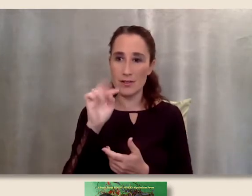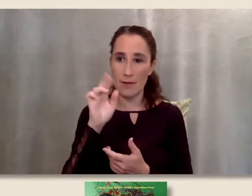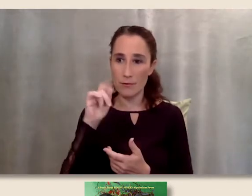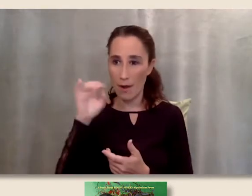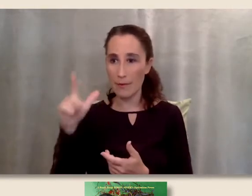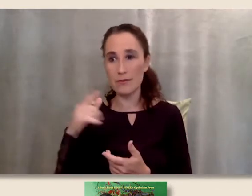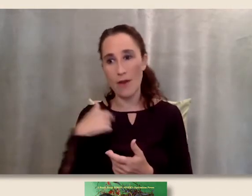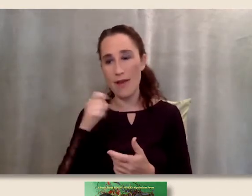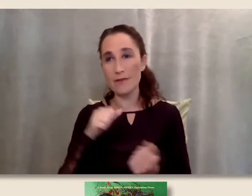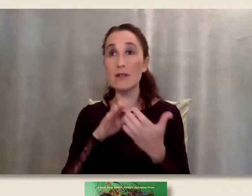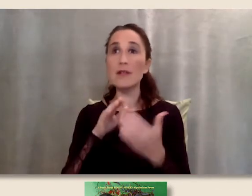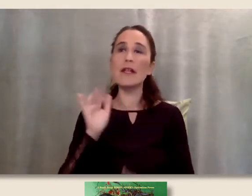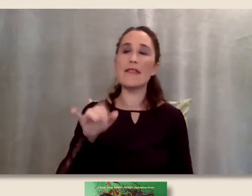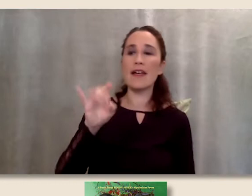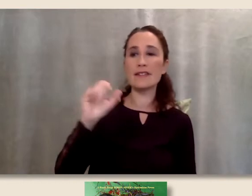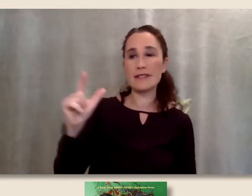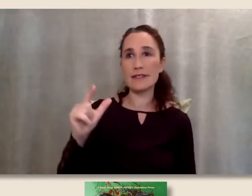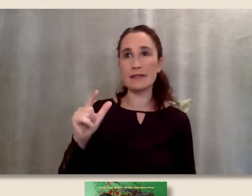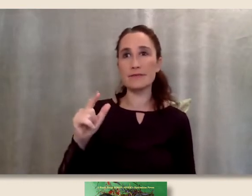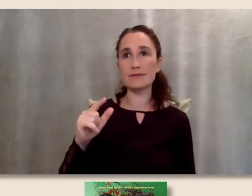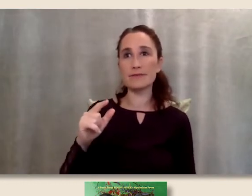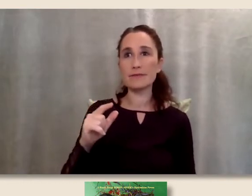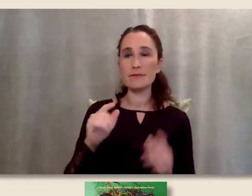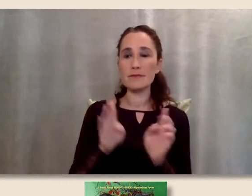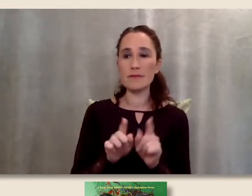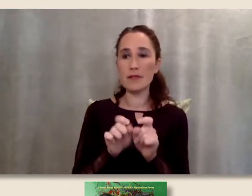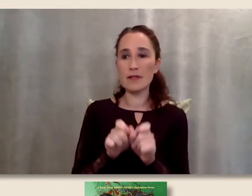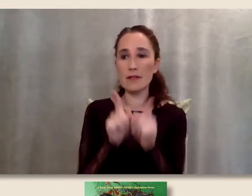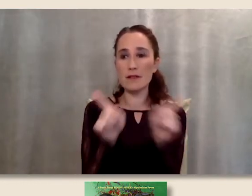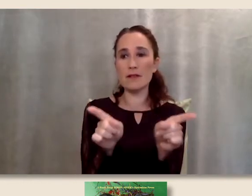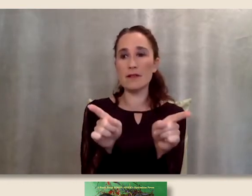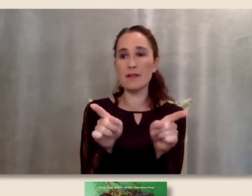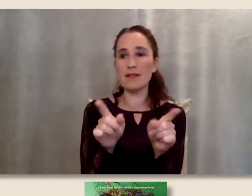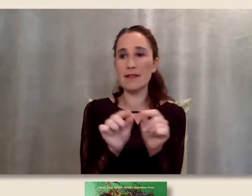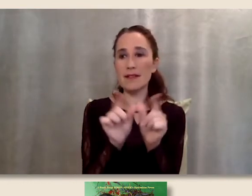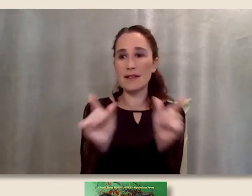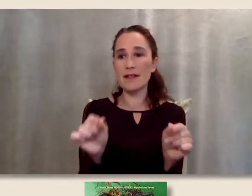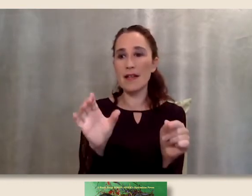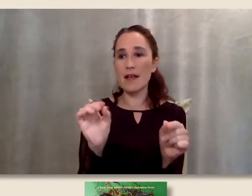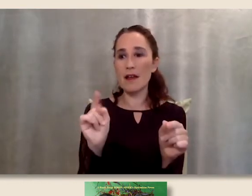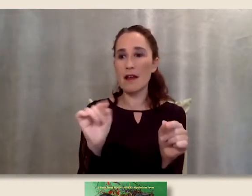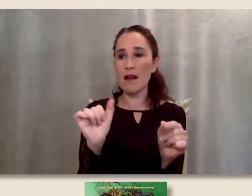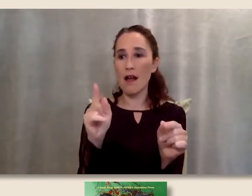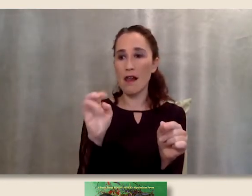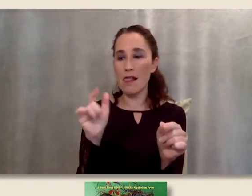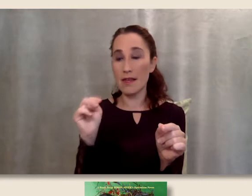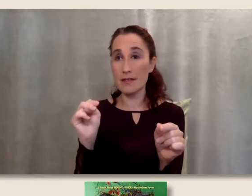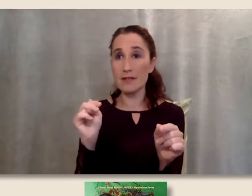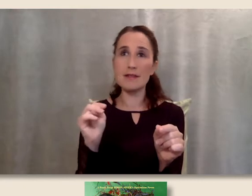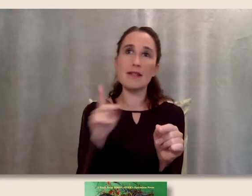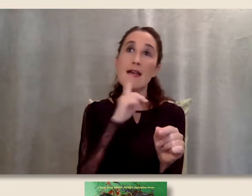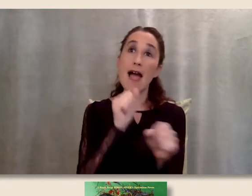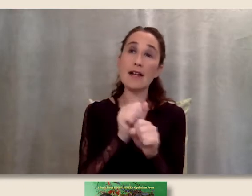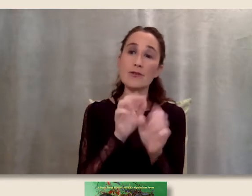dill, and you can see these are the first two original cotyledons, the little leaves. And now you're starting to see the actual leaves of the